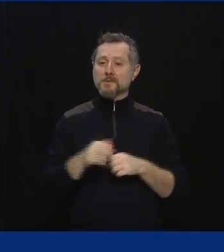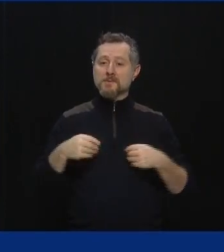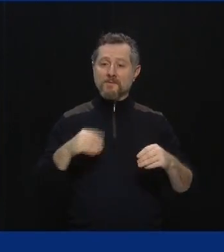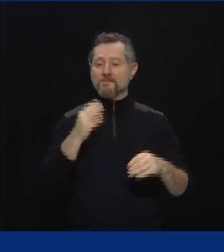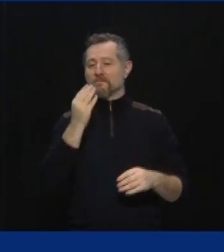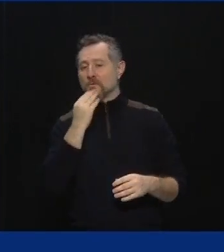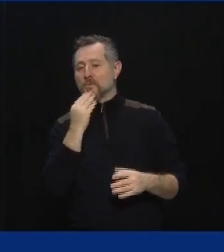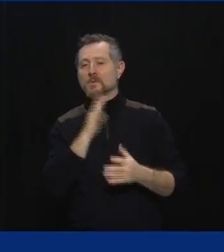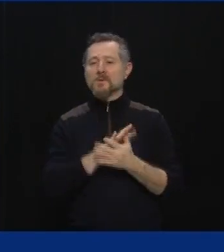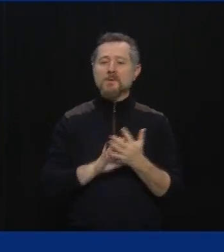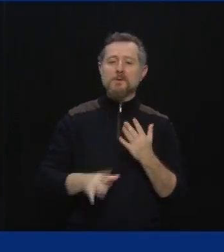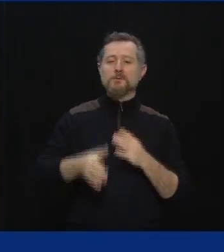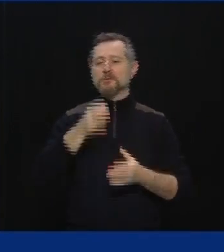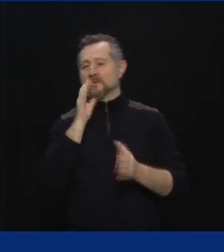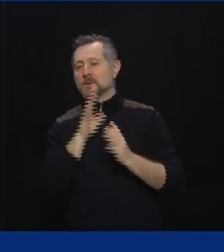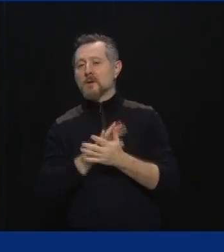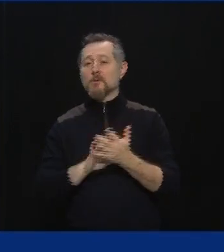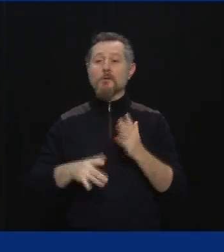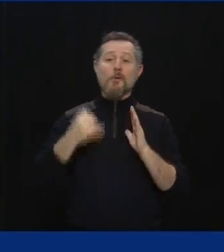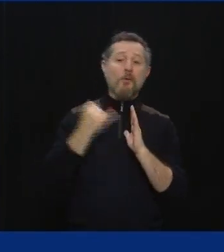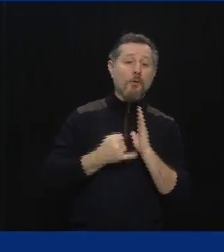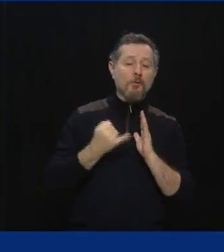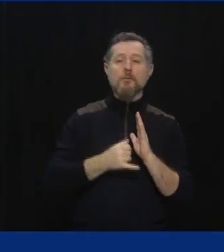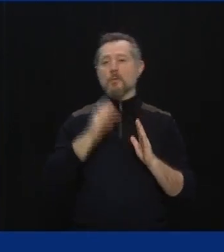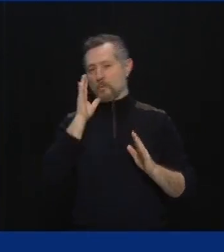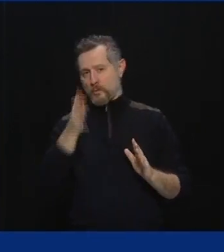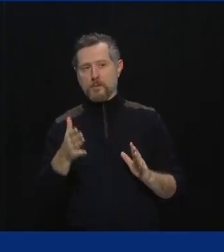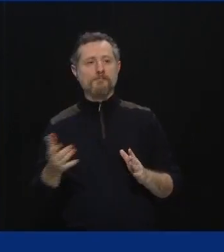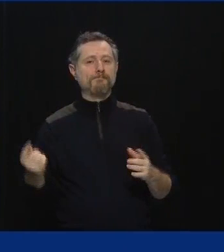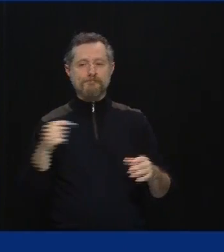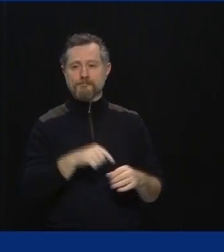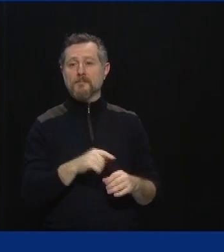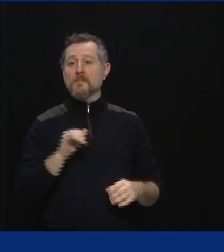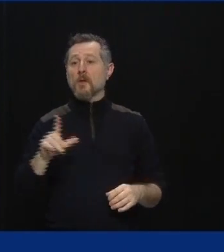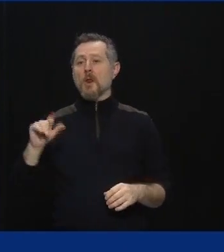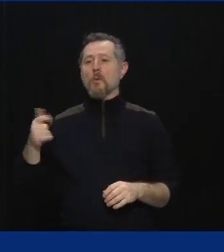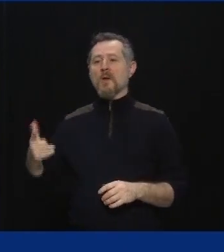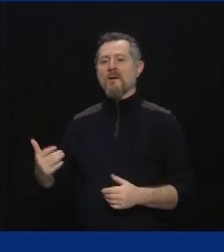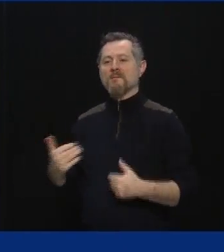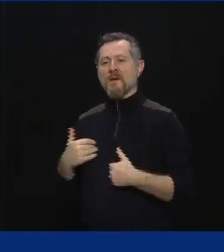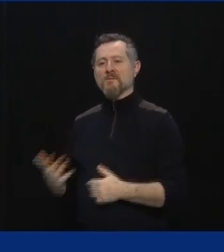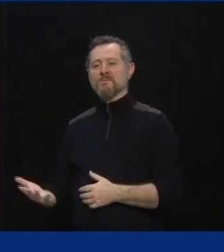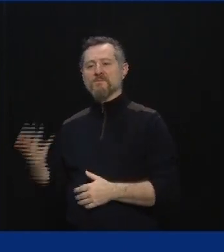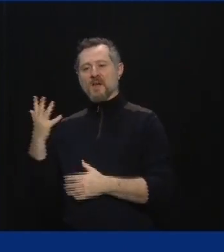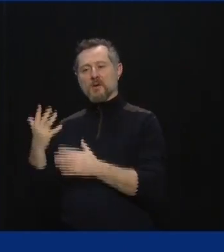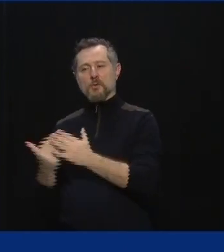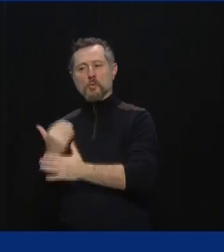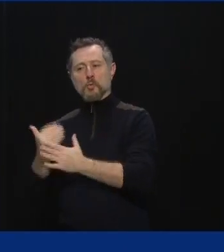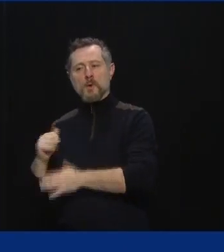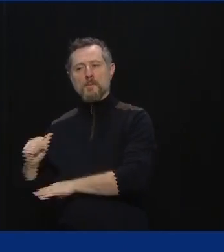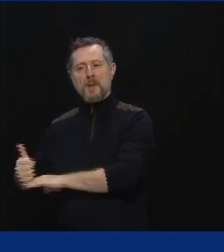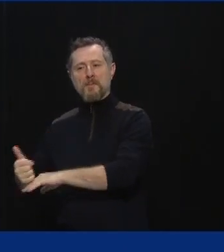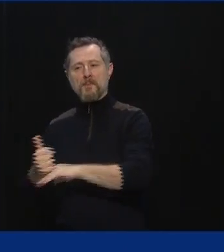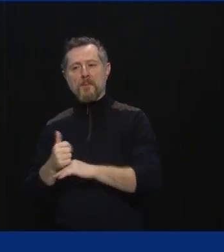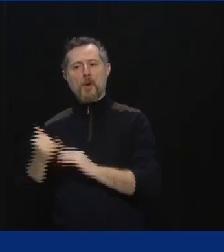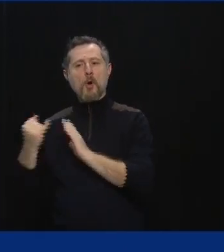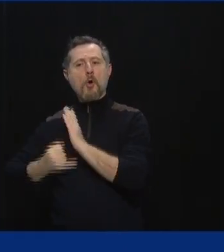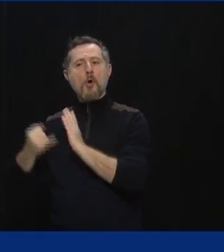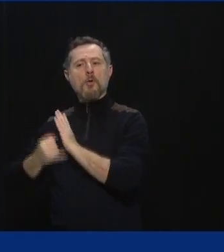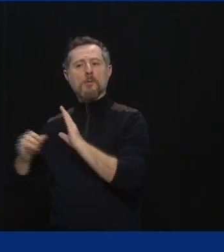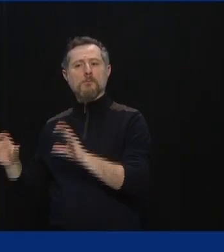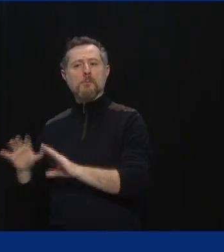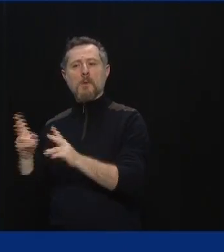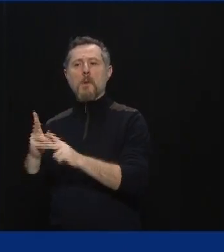inspiring public art. At LaGuardia, the five new public art installations have received enormously positive reviews